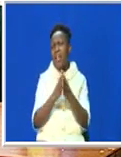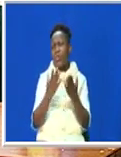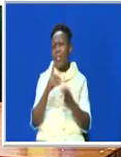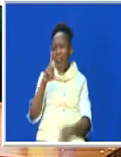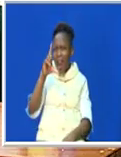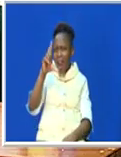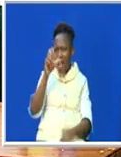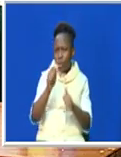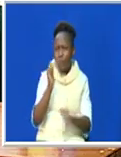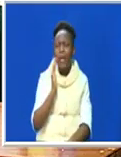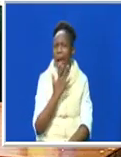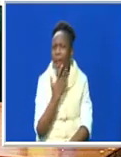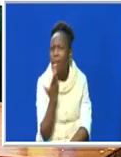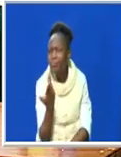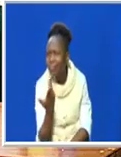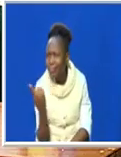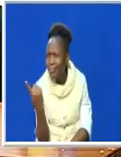cup?